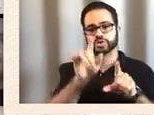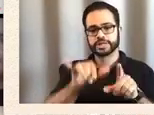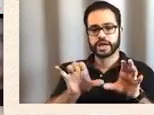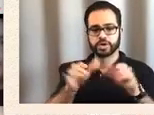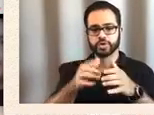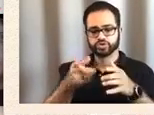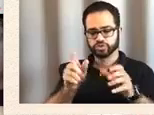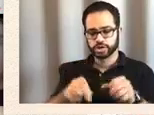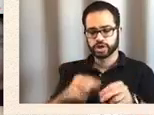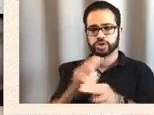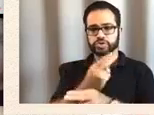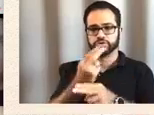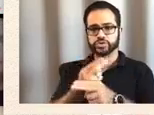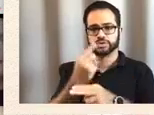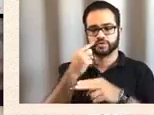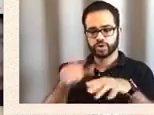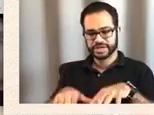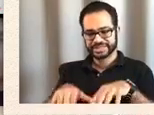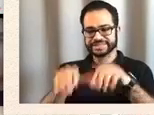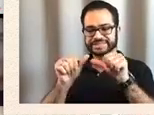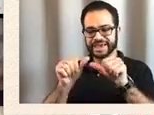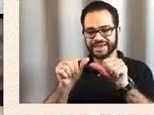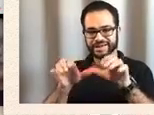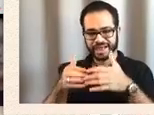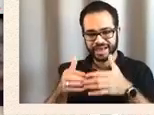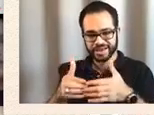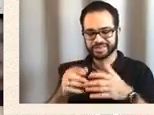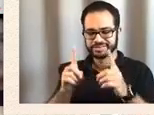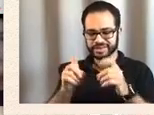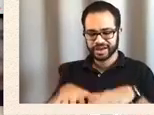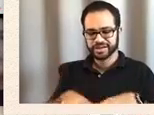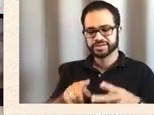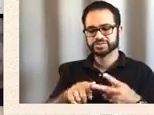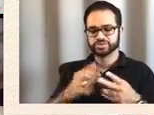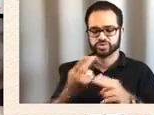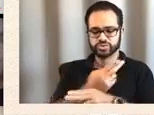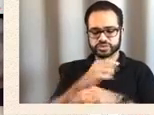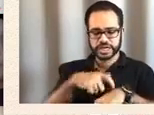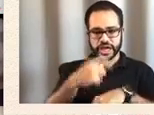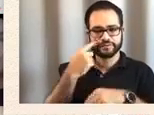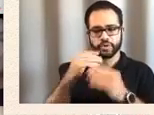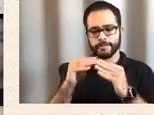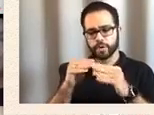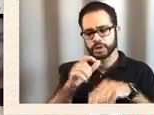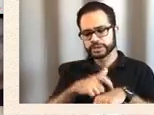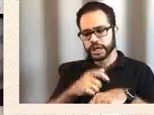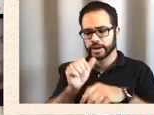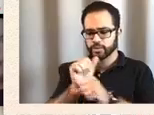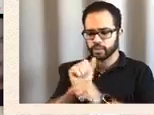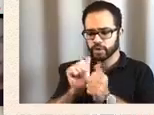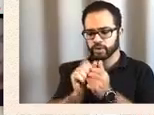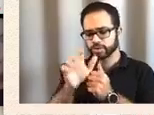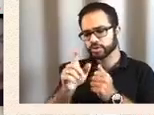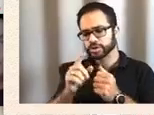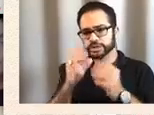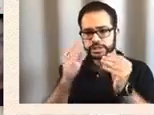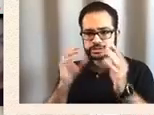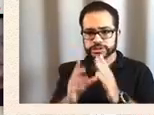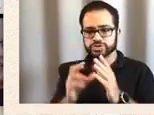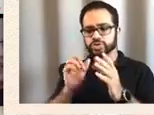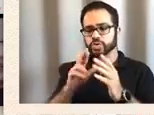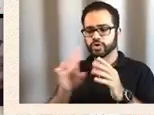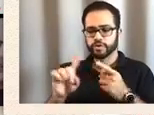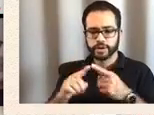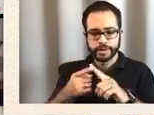take exams, use extra time on exams, on homework, work with your teacher or your peers to make sure that you had everything set in